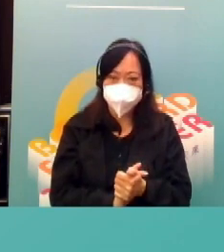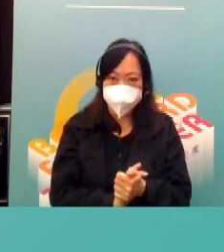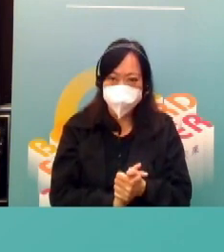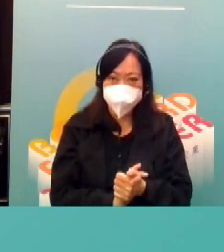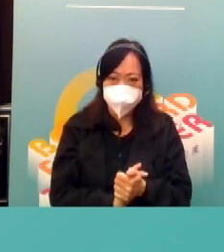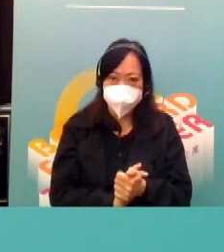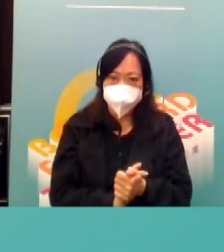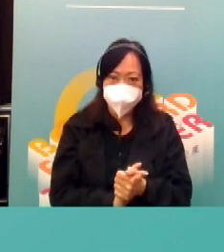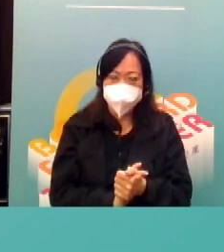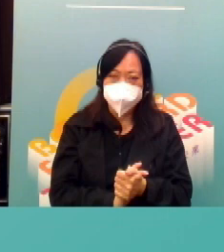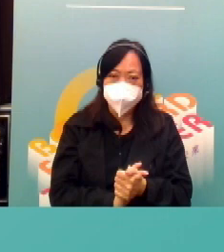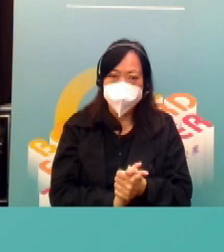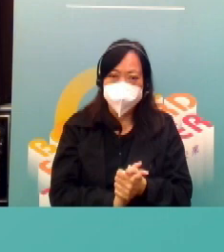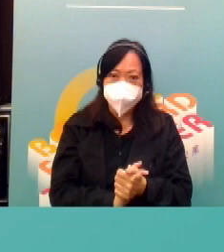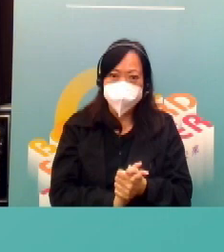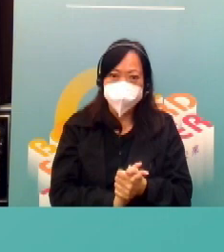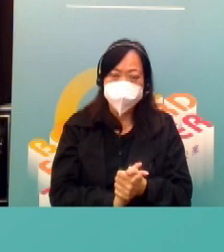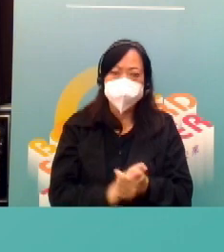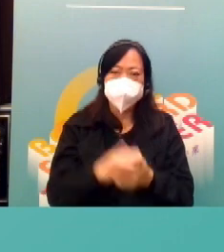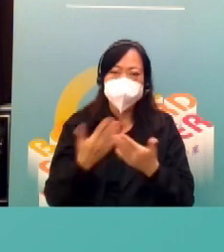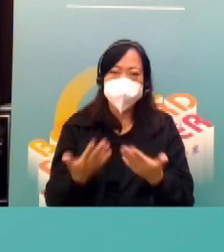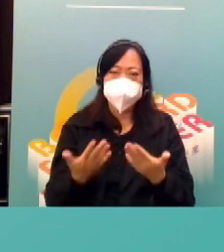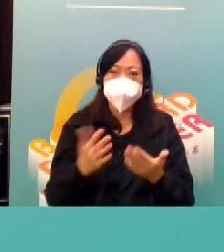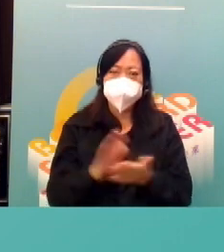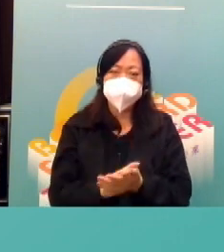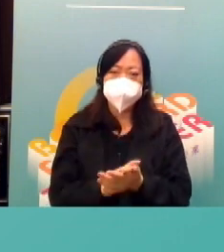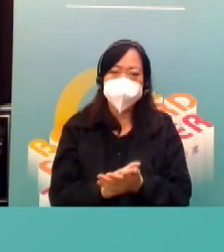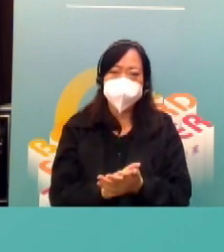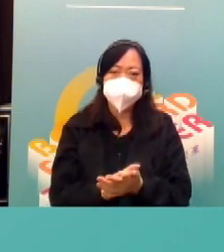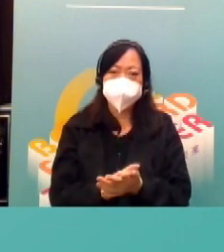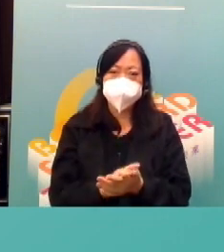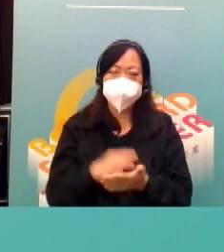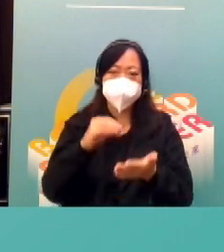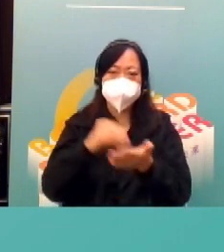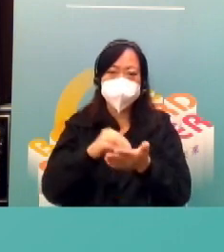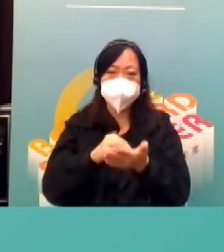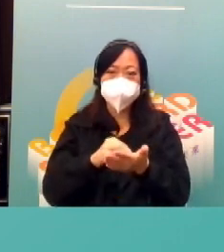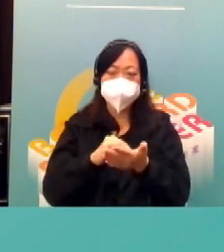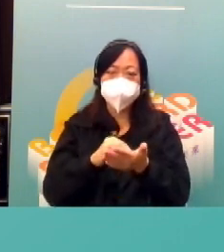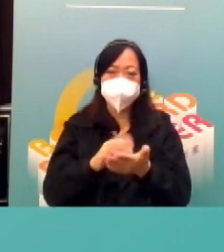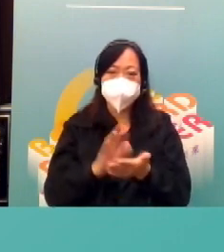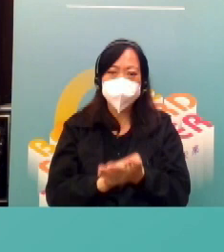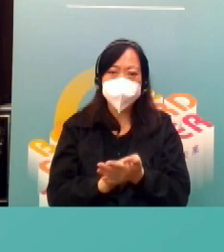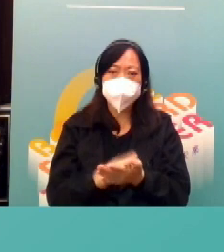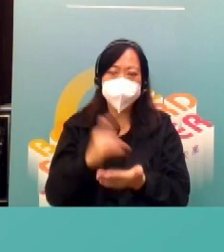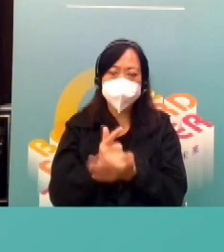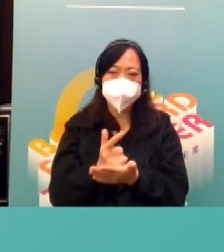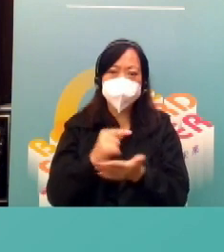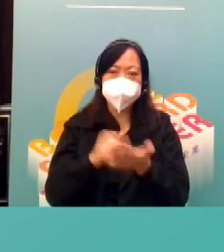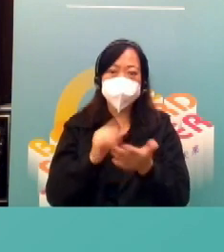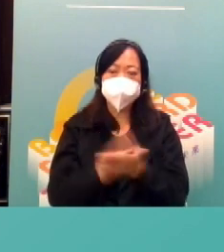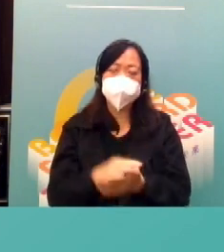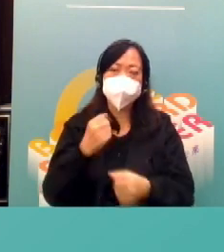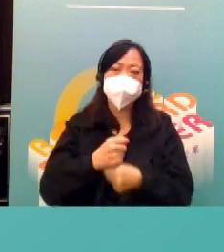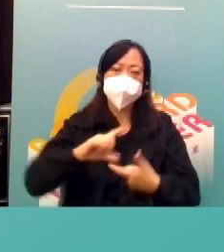up the approach, how you will be evaluating it and managing it going forward. In the case of the social outcomes contracts, there are 3